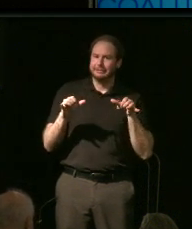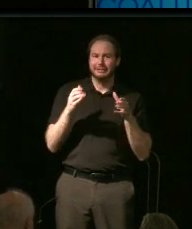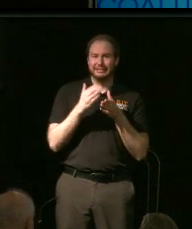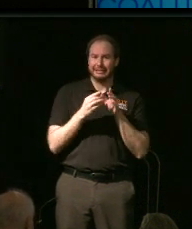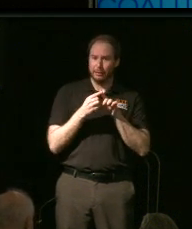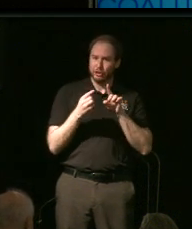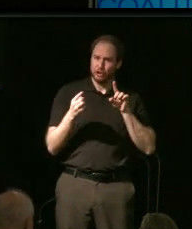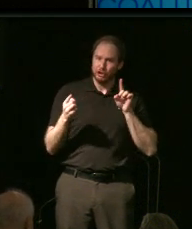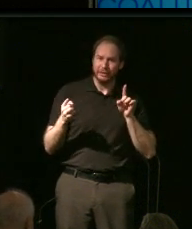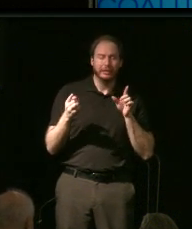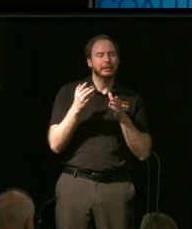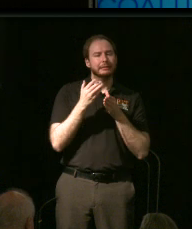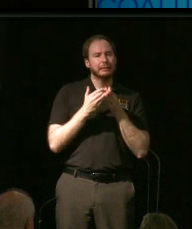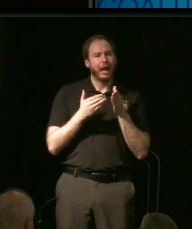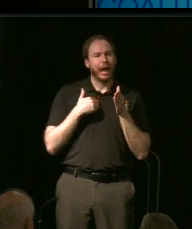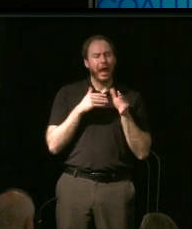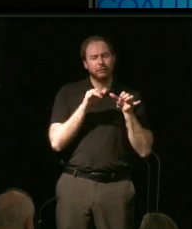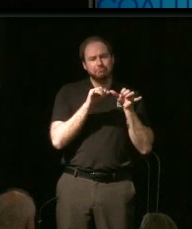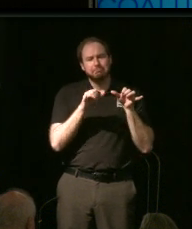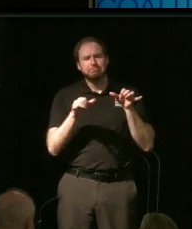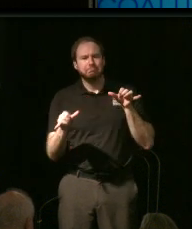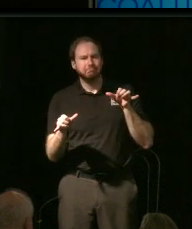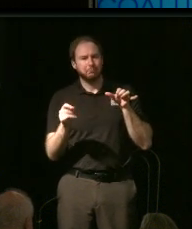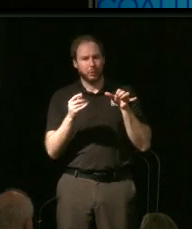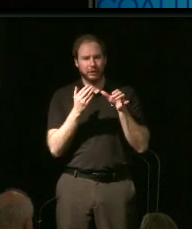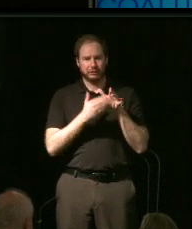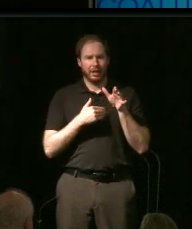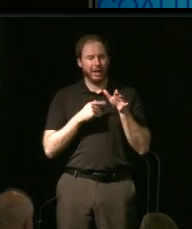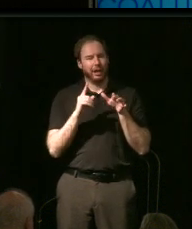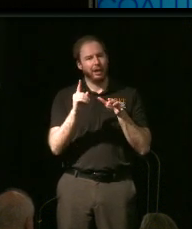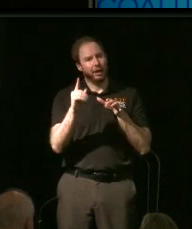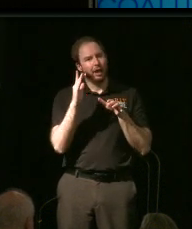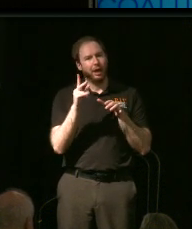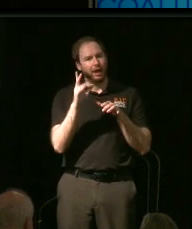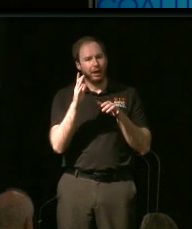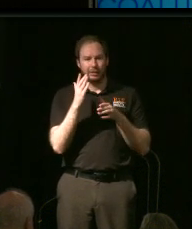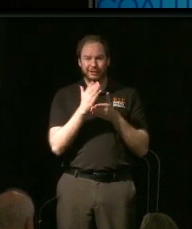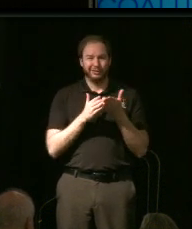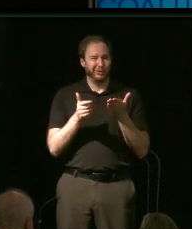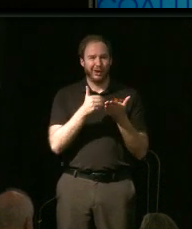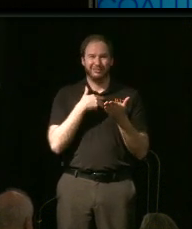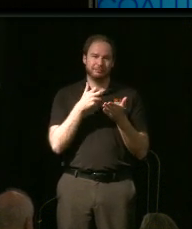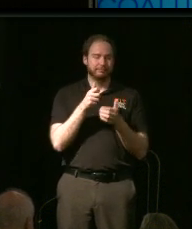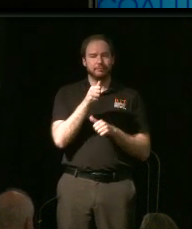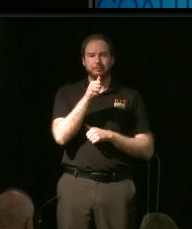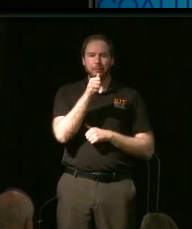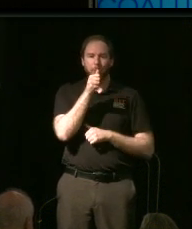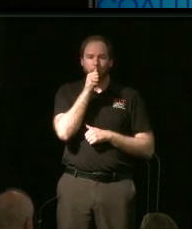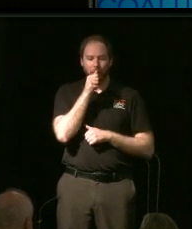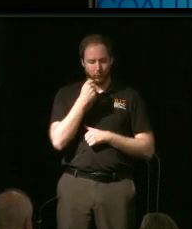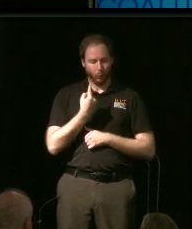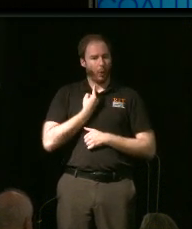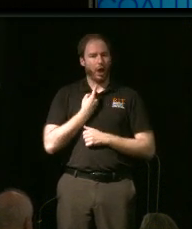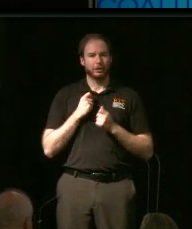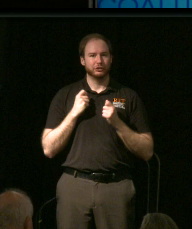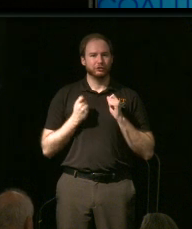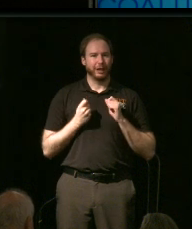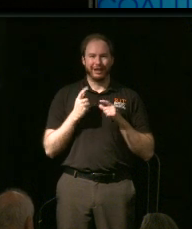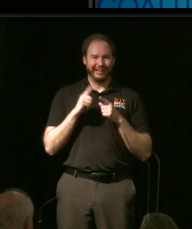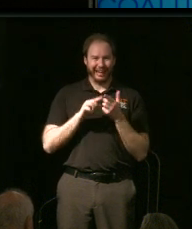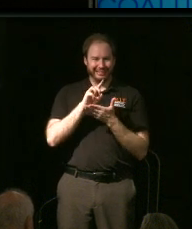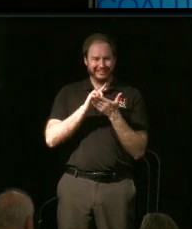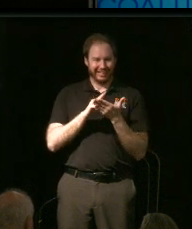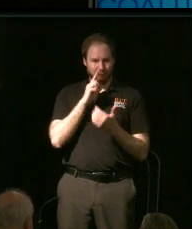genes there are a couple of common variations, but in some genes there are hundreds, and you might have your own private change. So it makes it hard to design